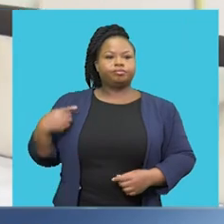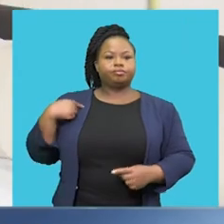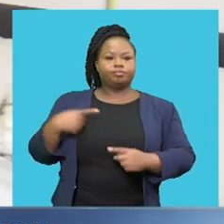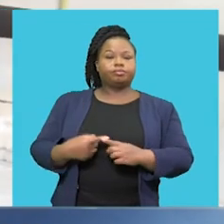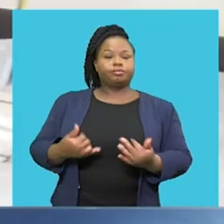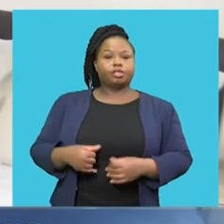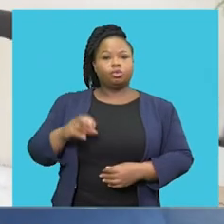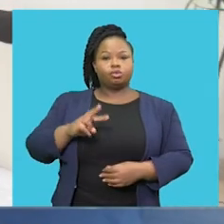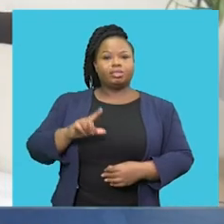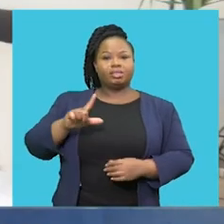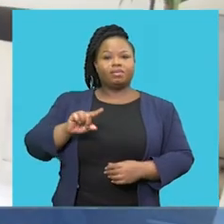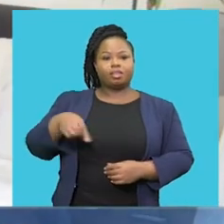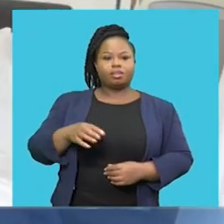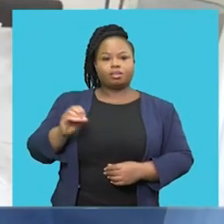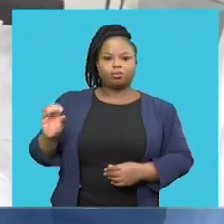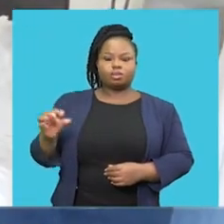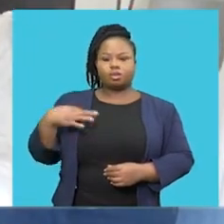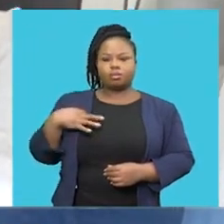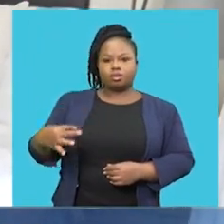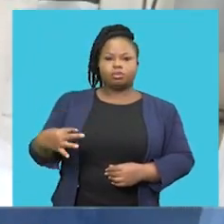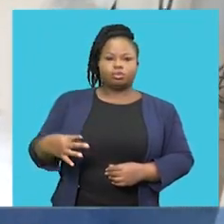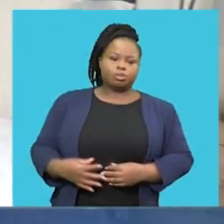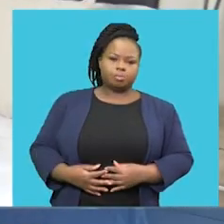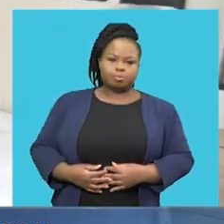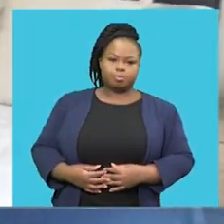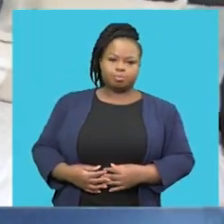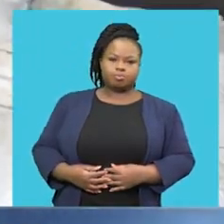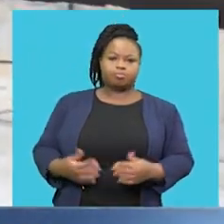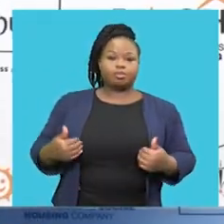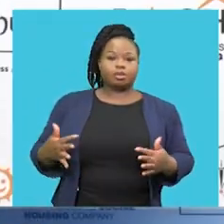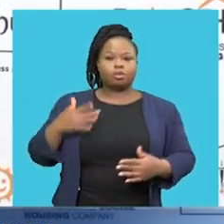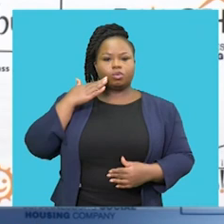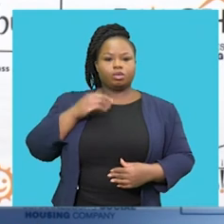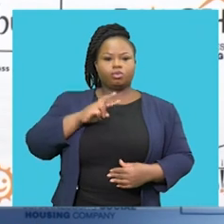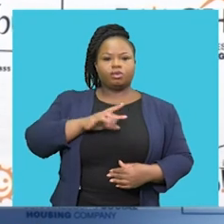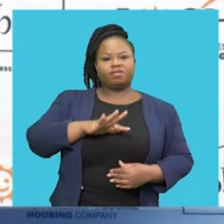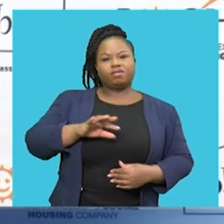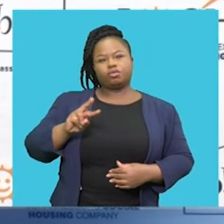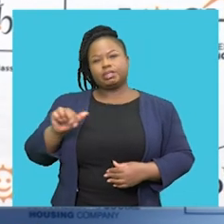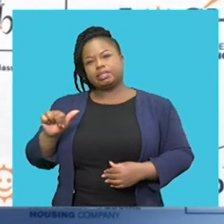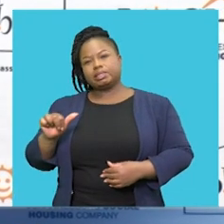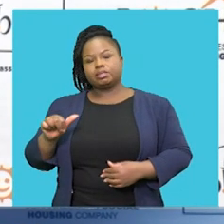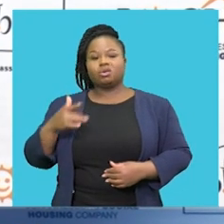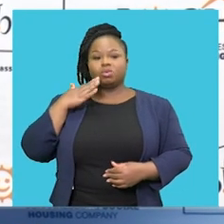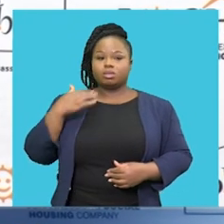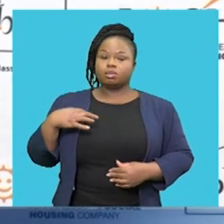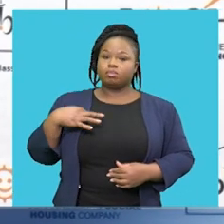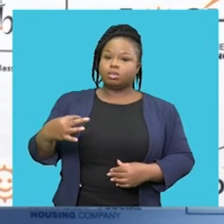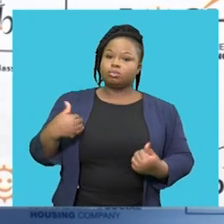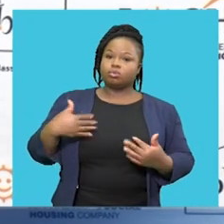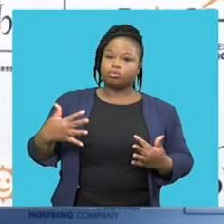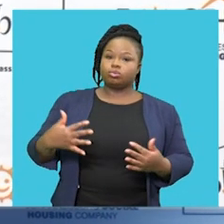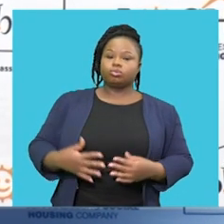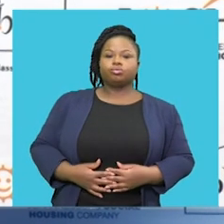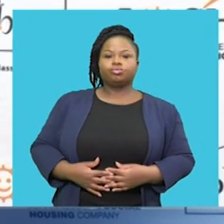of 27,000 applications. This started on 25th and 26th, if I'm not mistaken, when the application